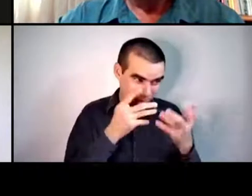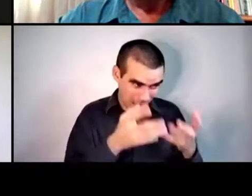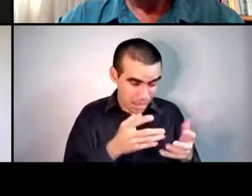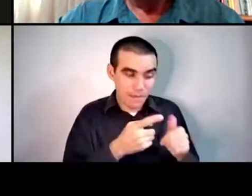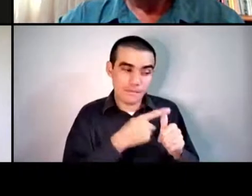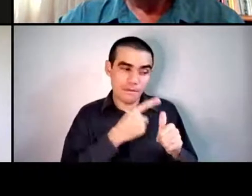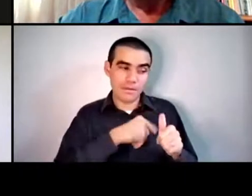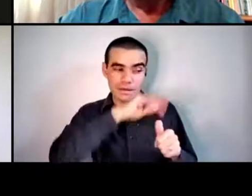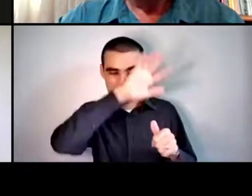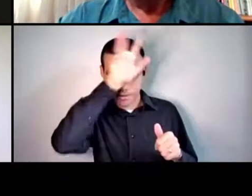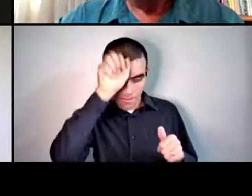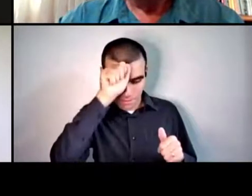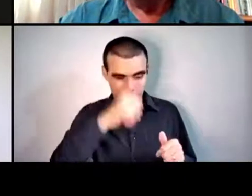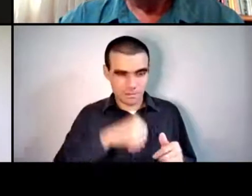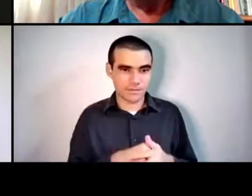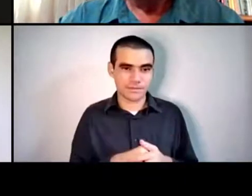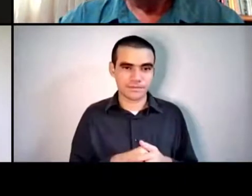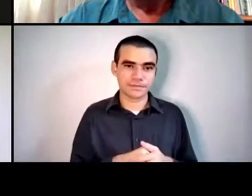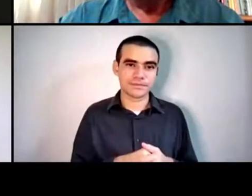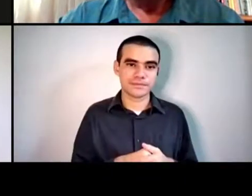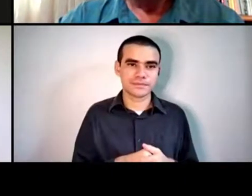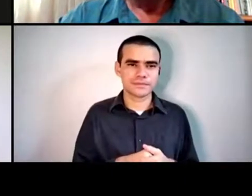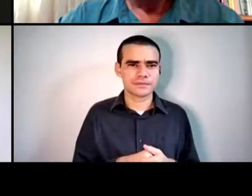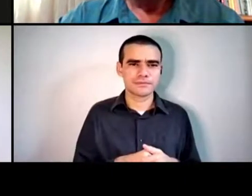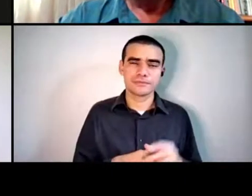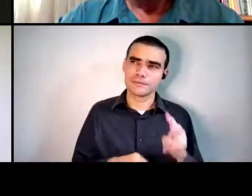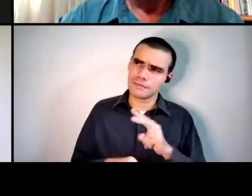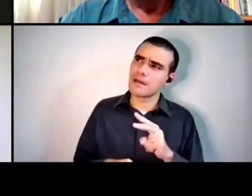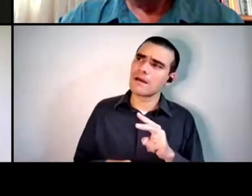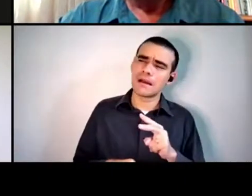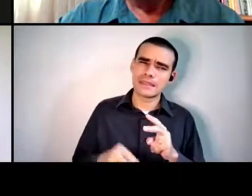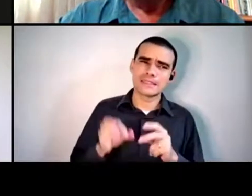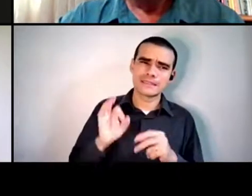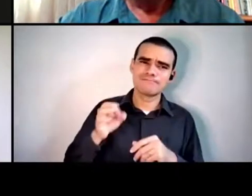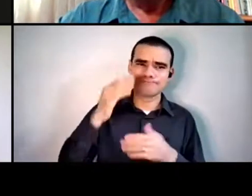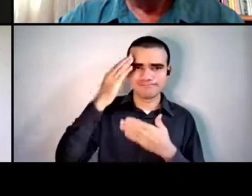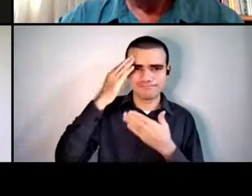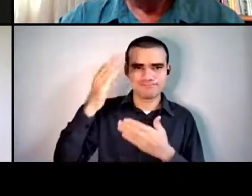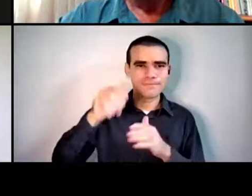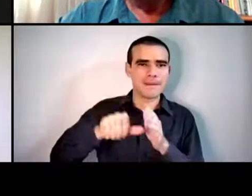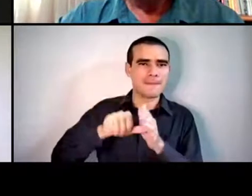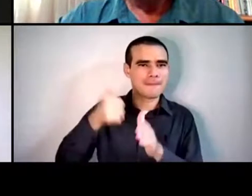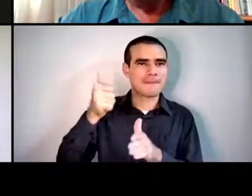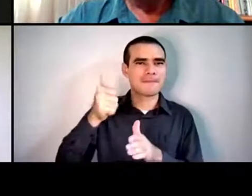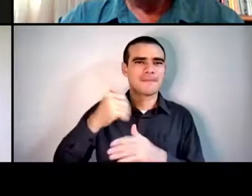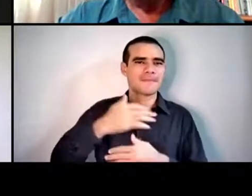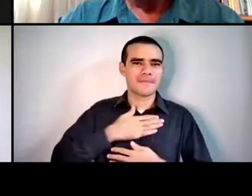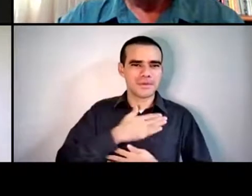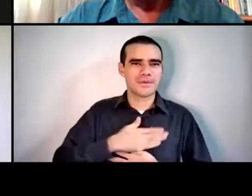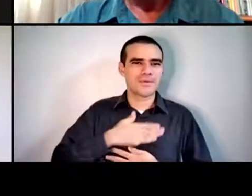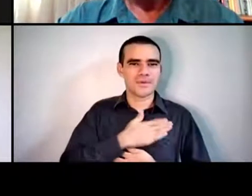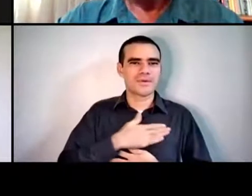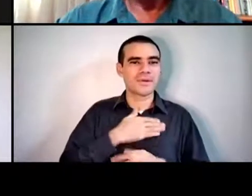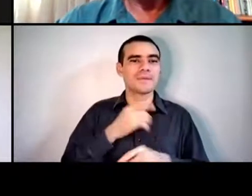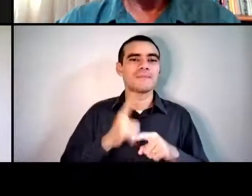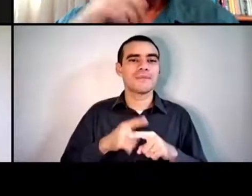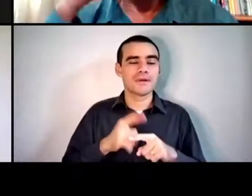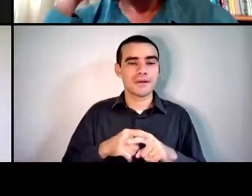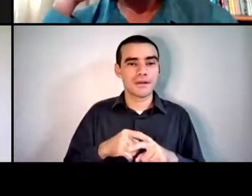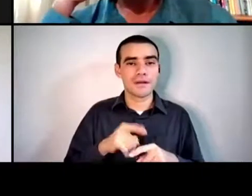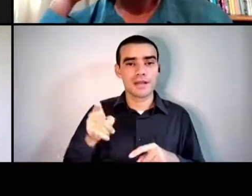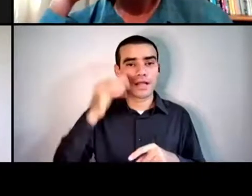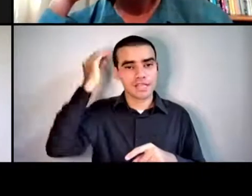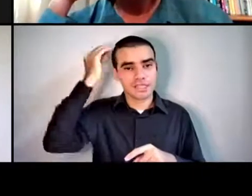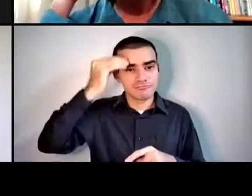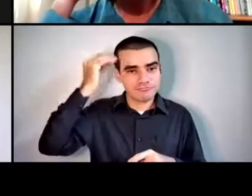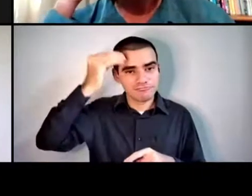to go to Colombia, you must go to the Amazon first. And today he thanks me because it's the best thing that could have